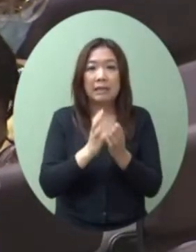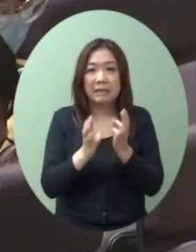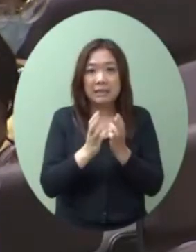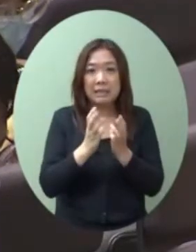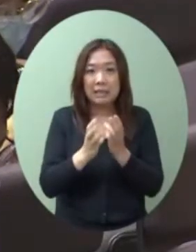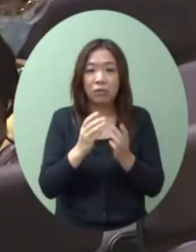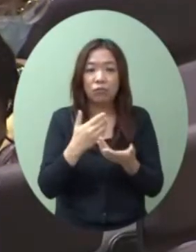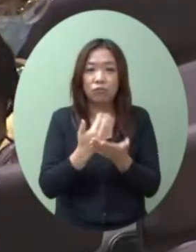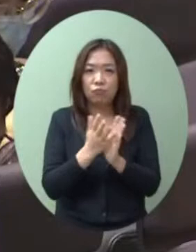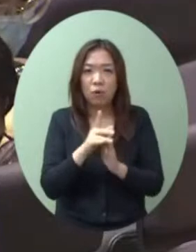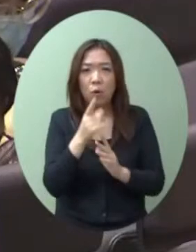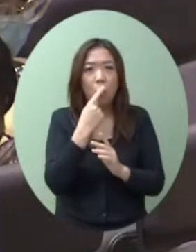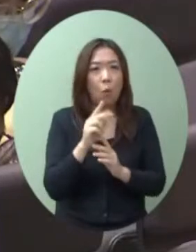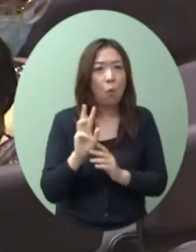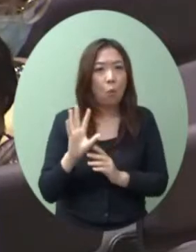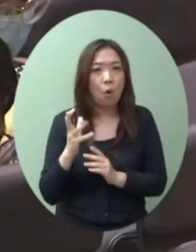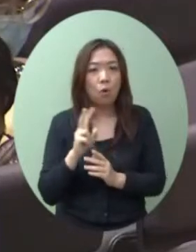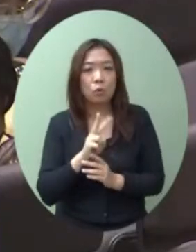when will the